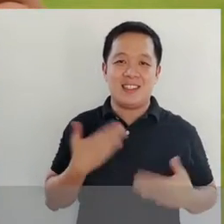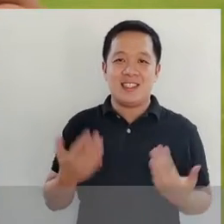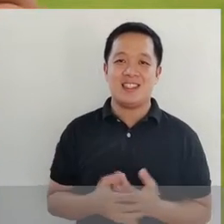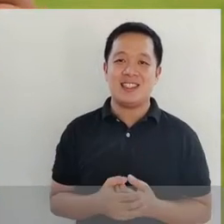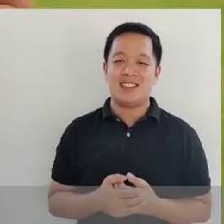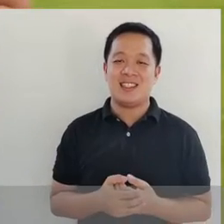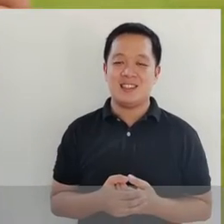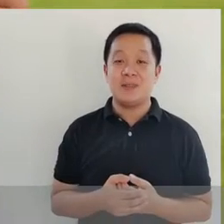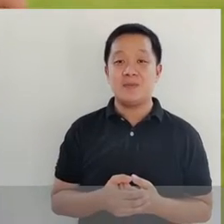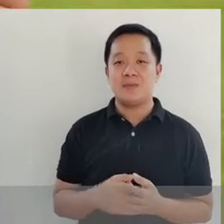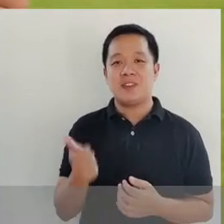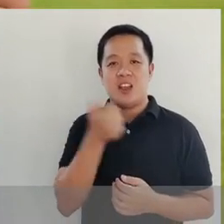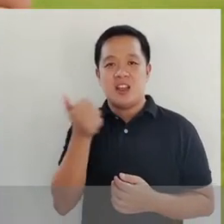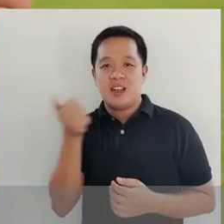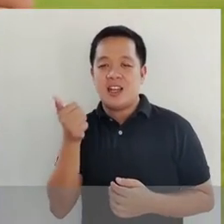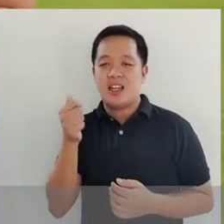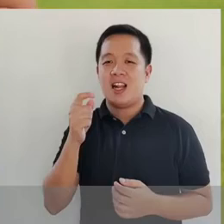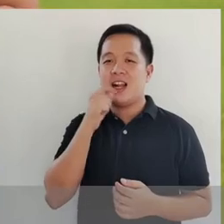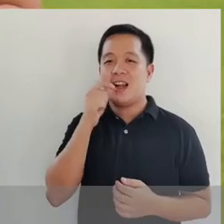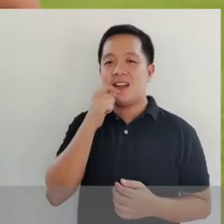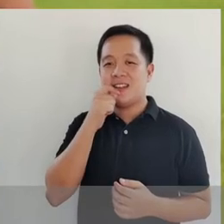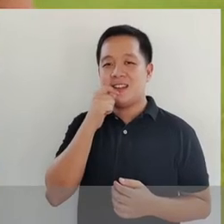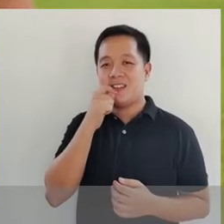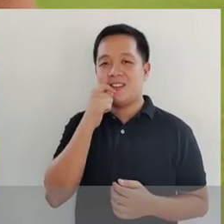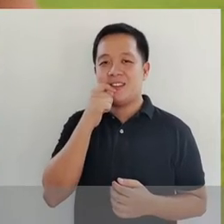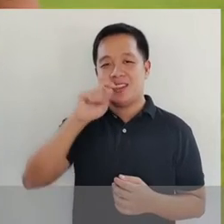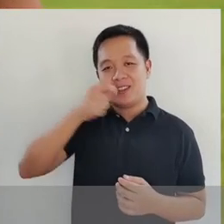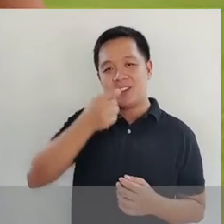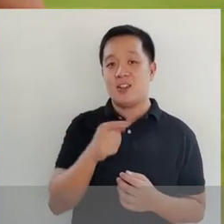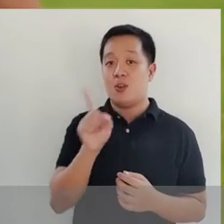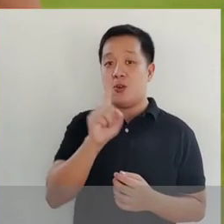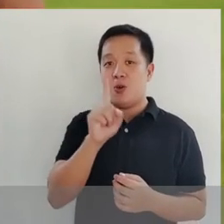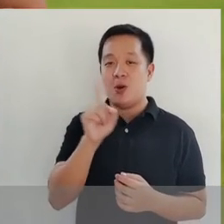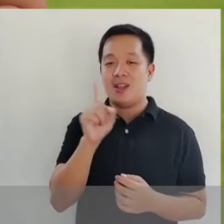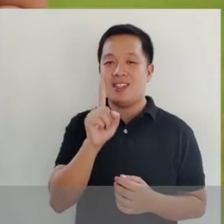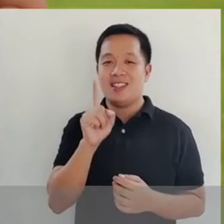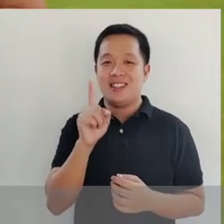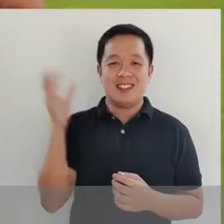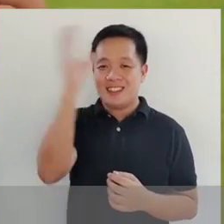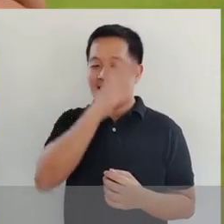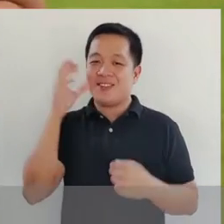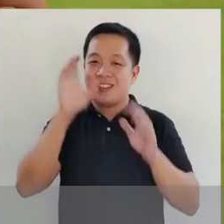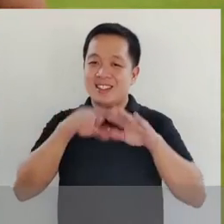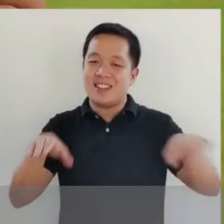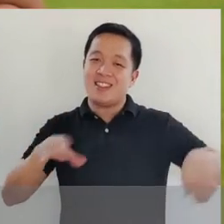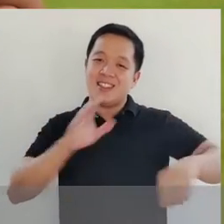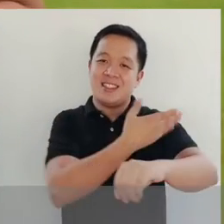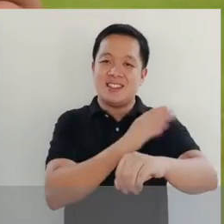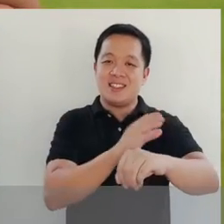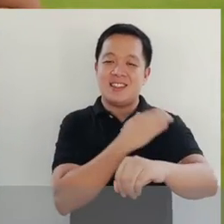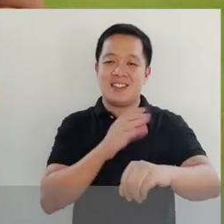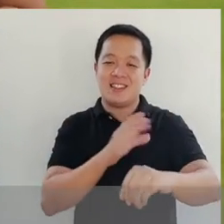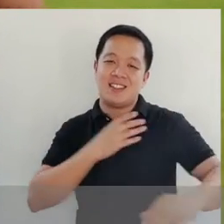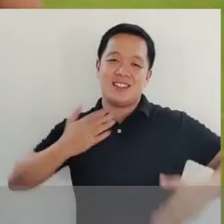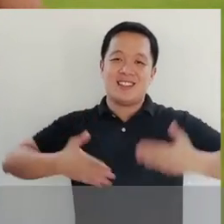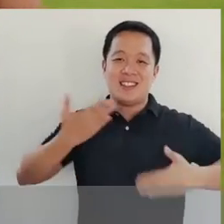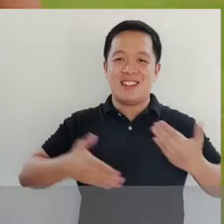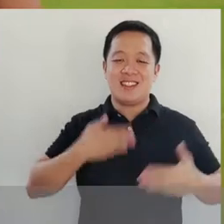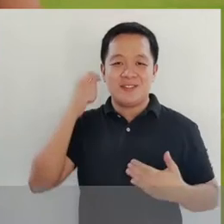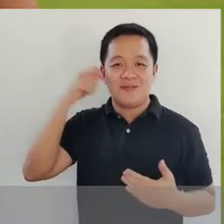It's another tongue twister. It is, charming children chant cheerful